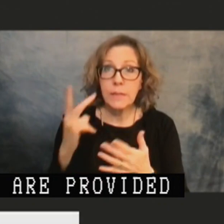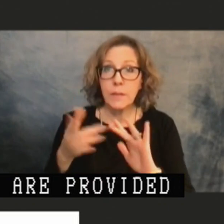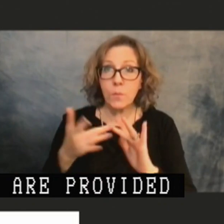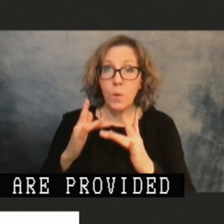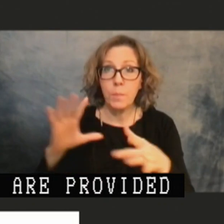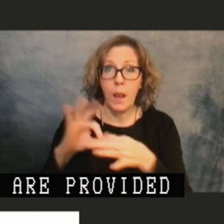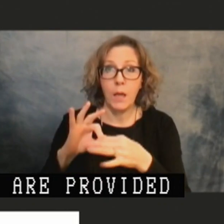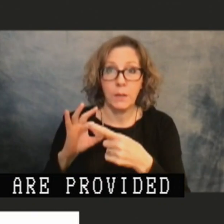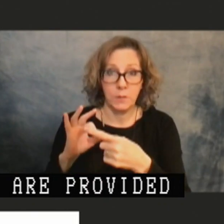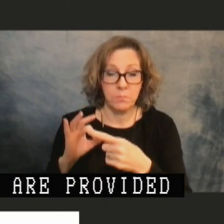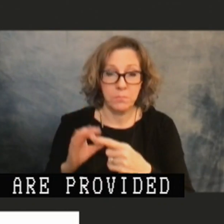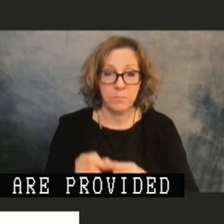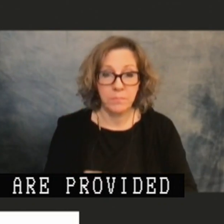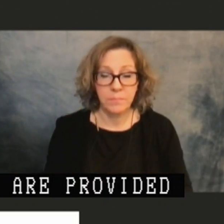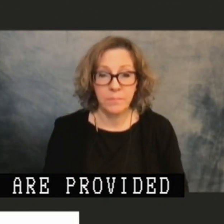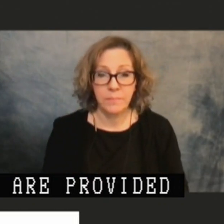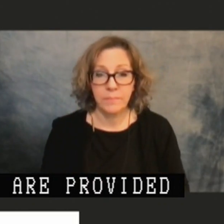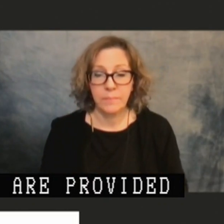the